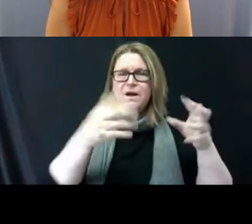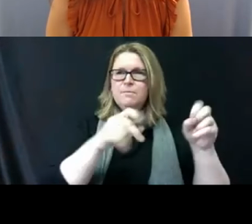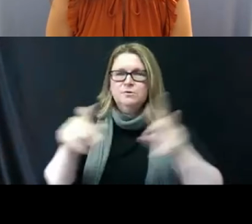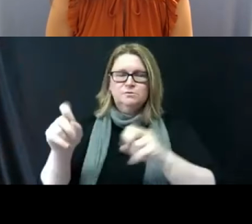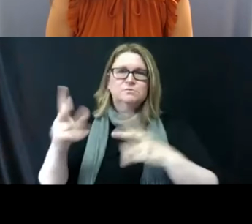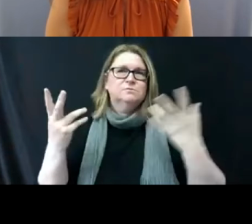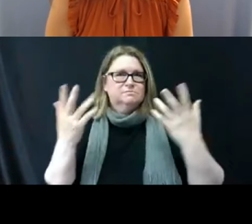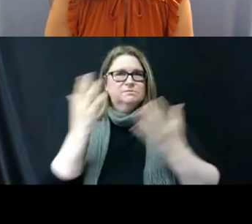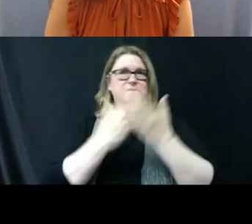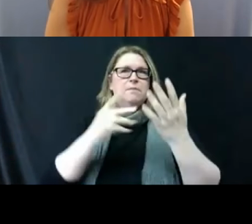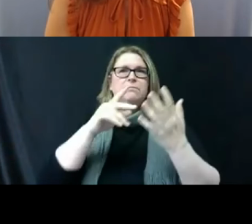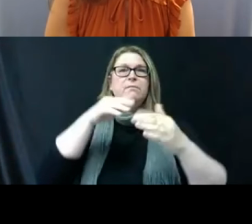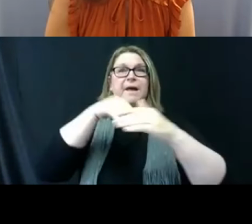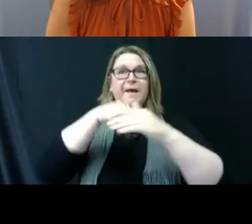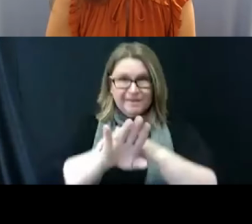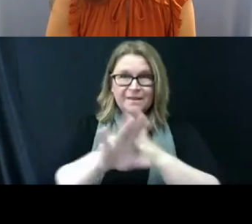all of those